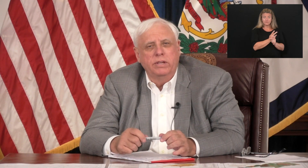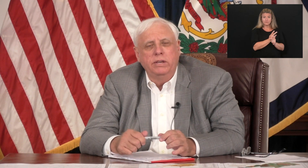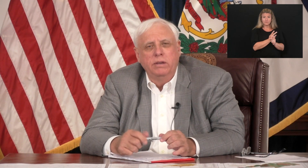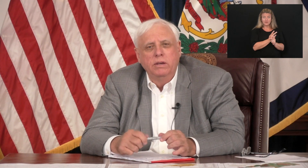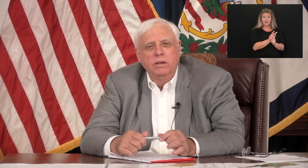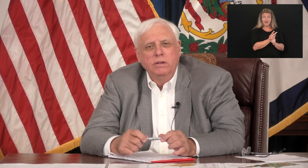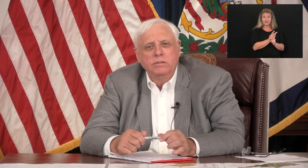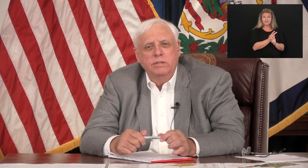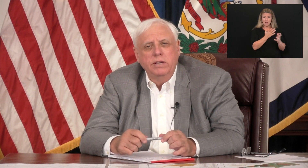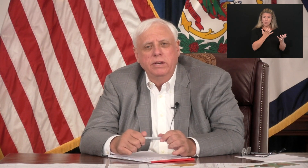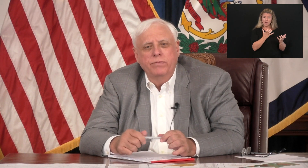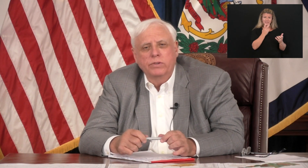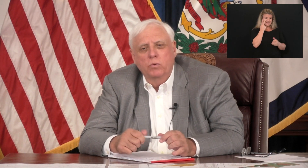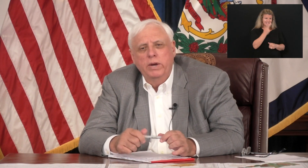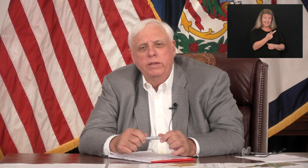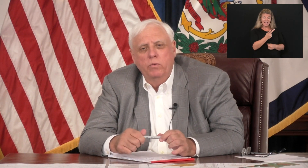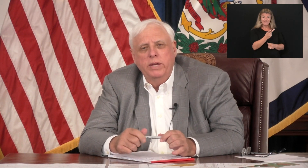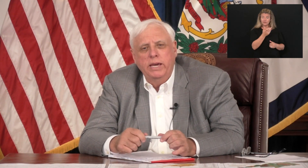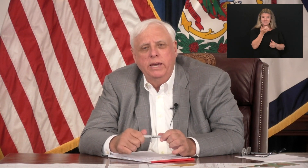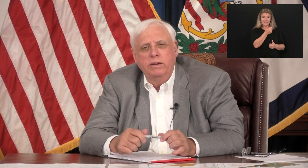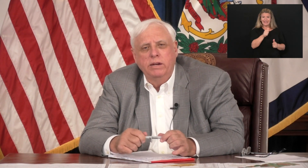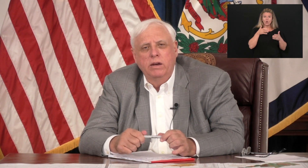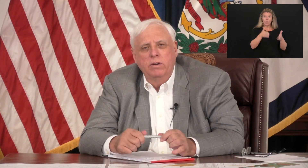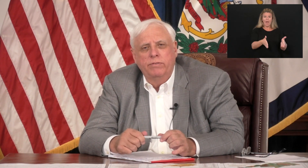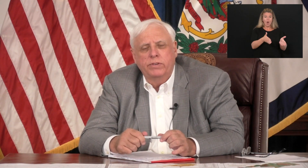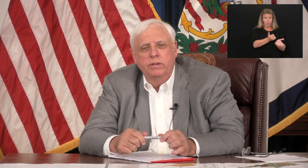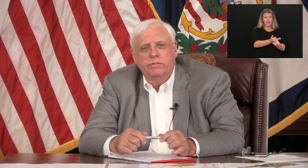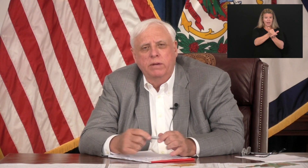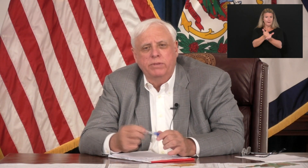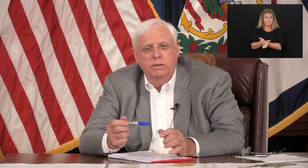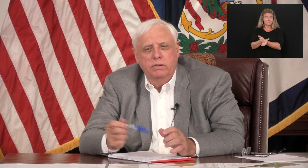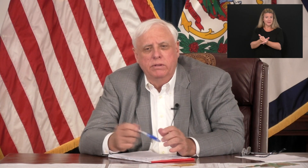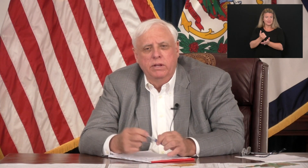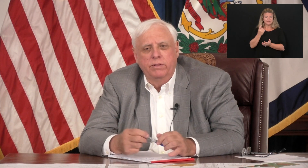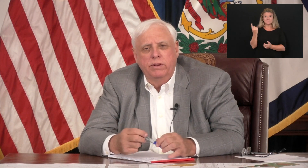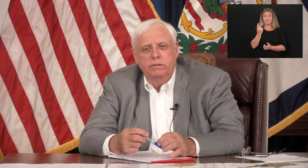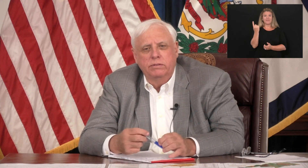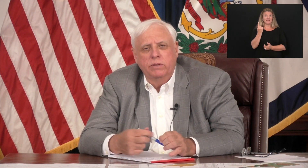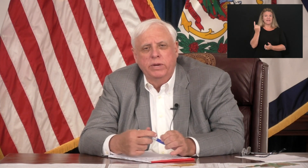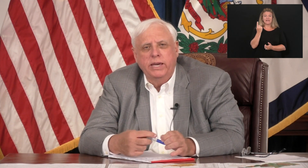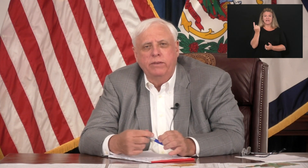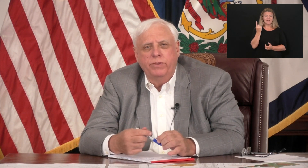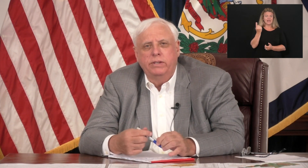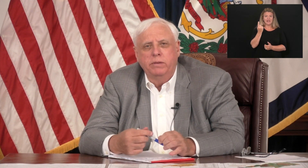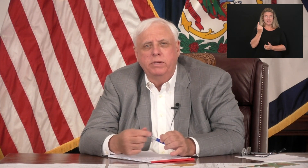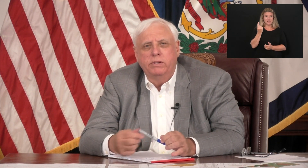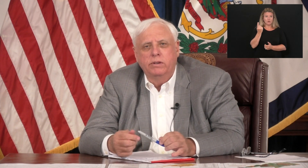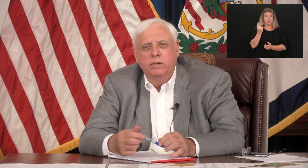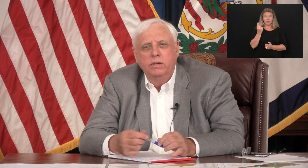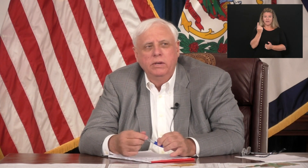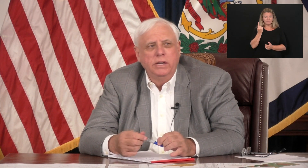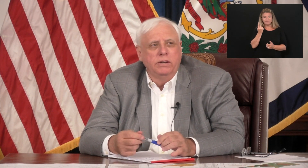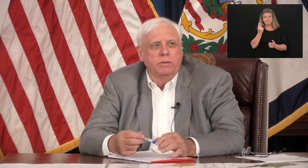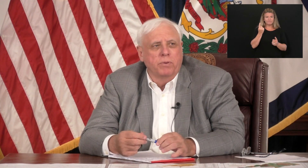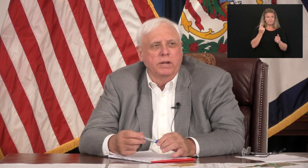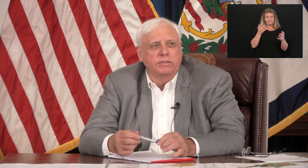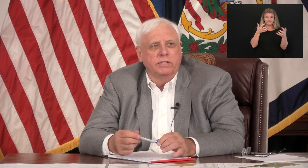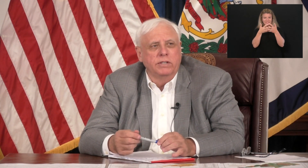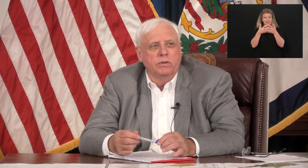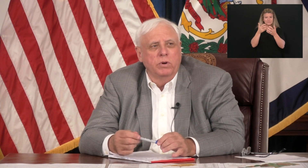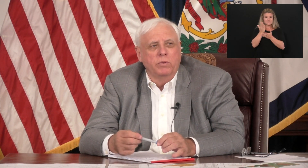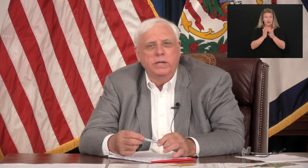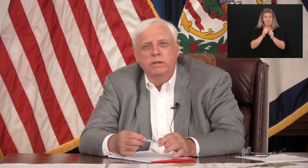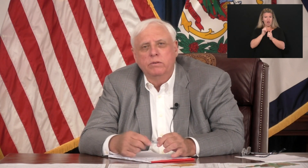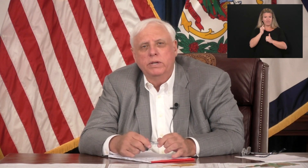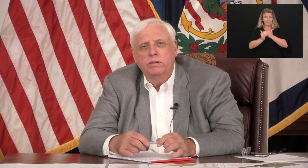and see if there's a way that we can, if something, that we can fit them into the process